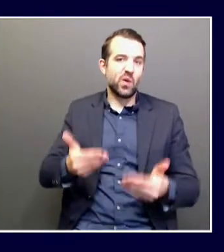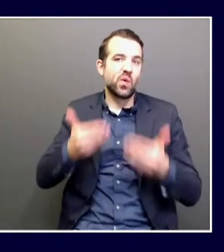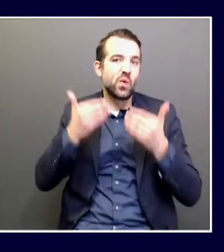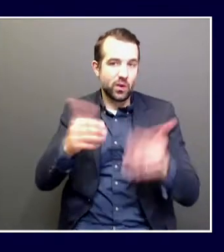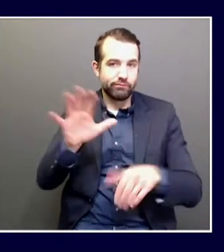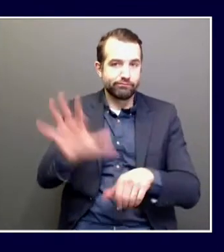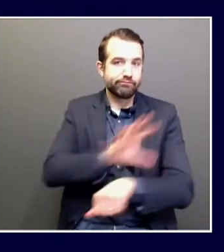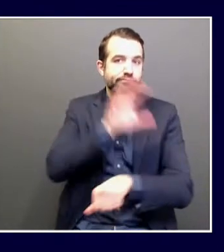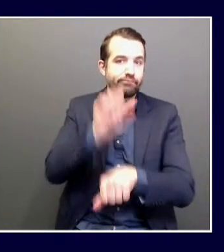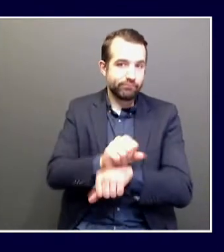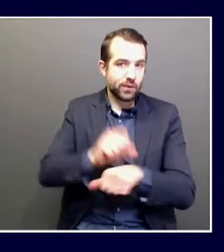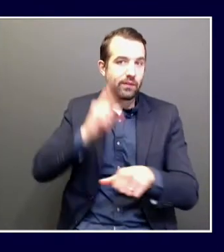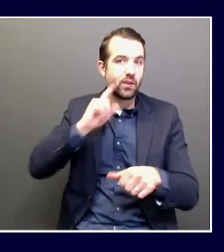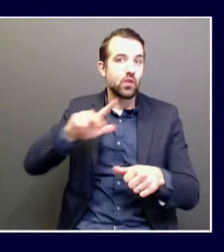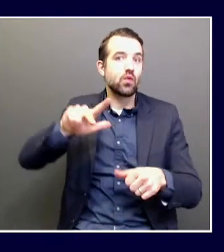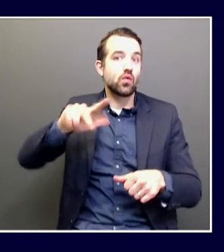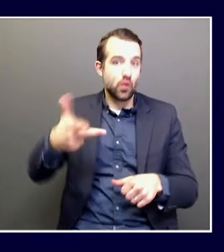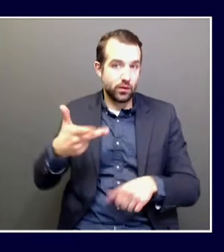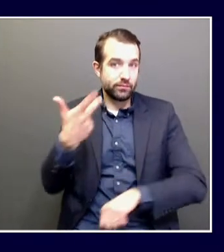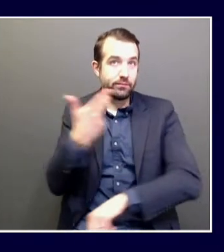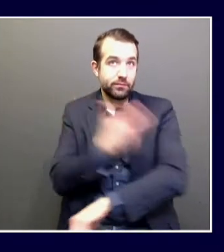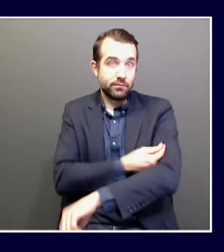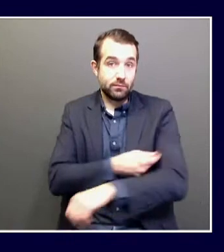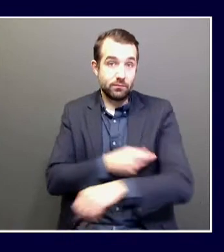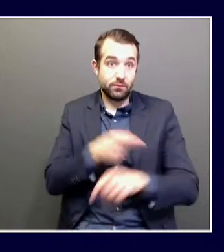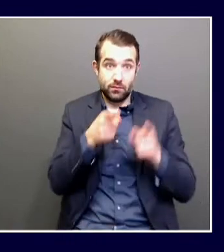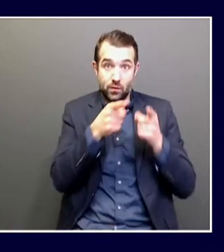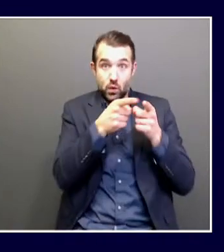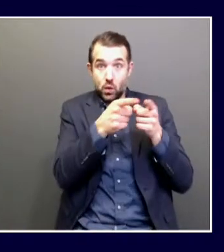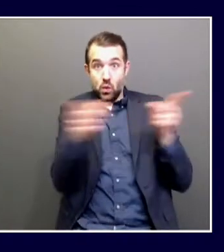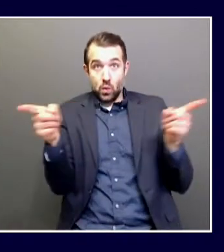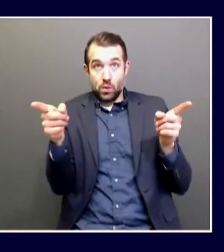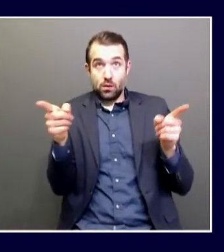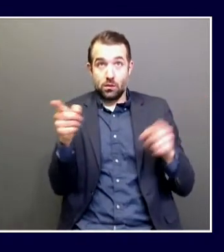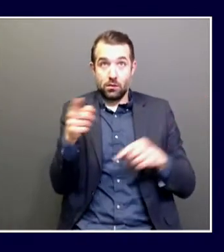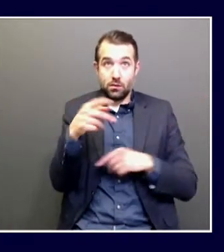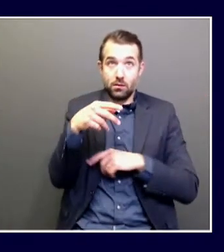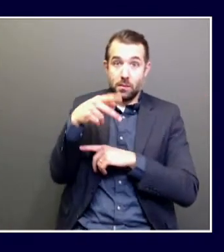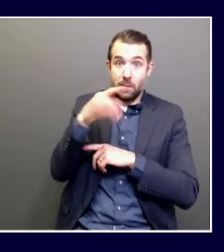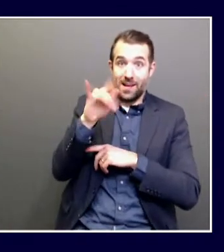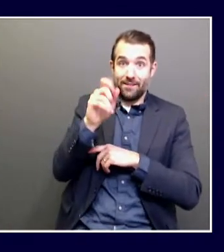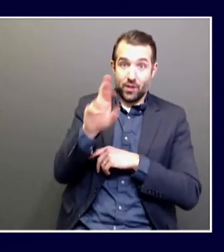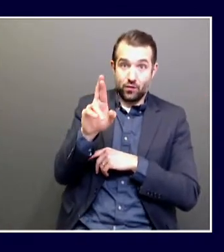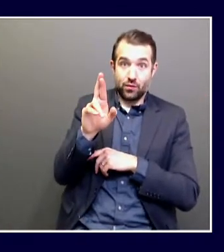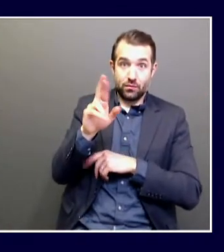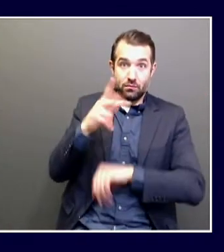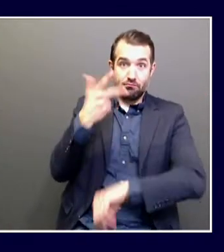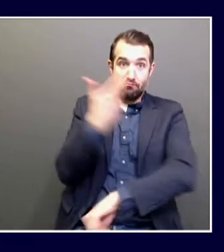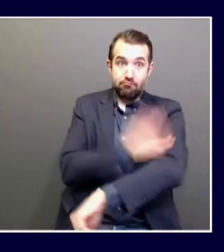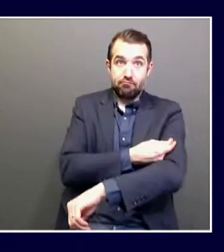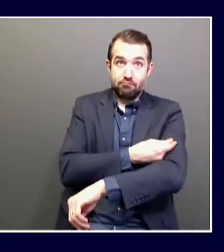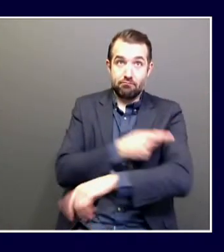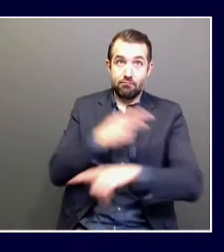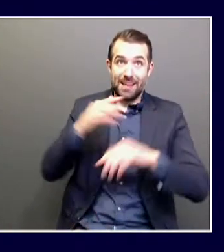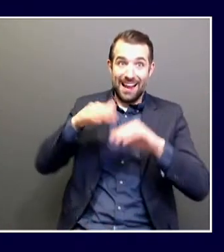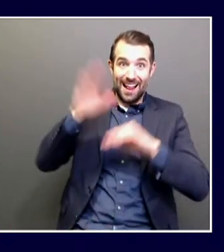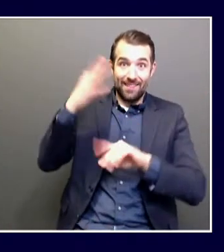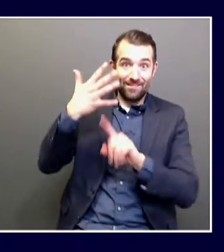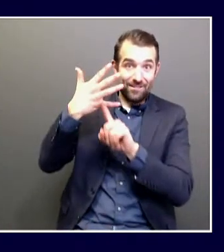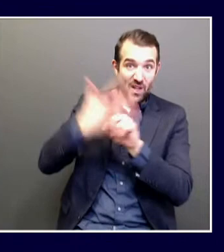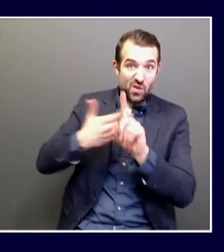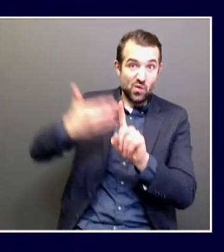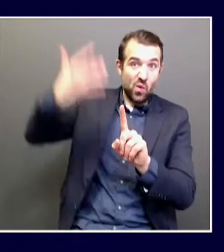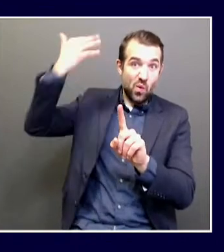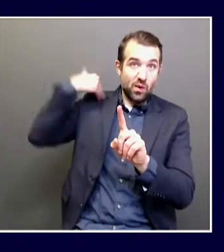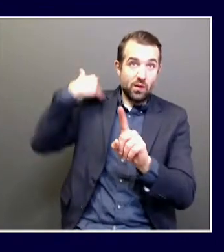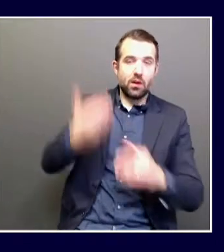of the Pfizer shot at least 5 months ago, now is the time for you to get your booster. If you're looking for a